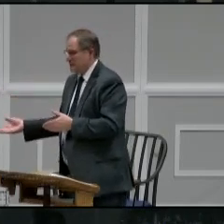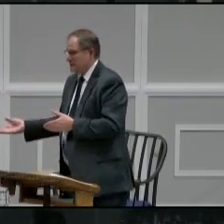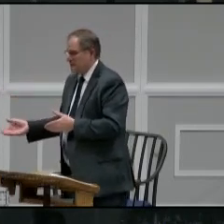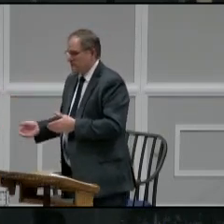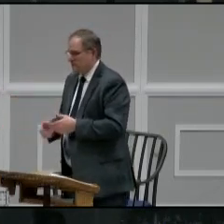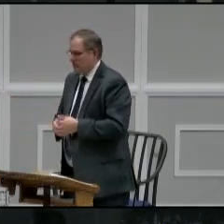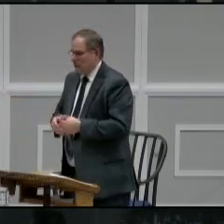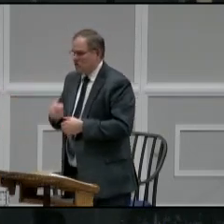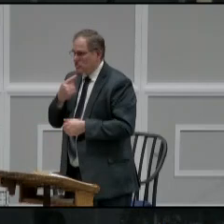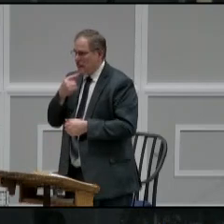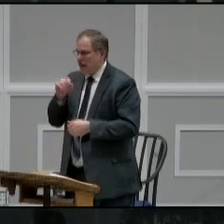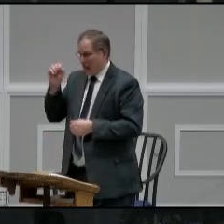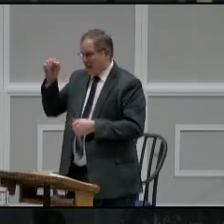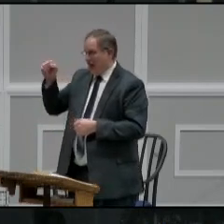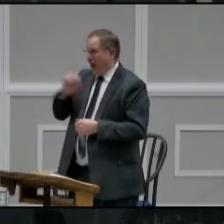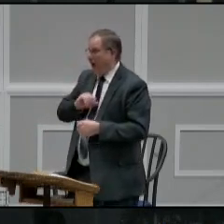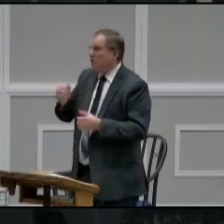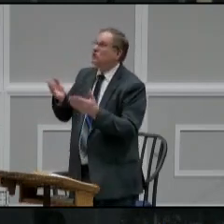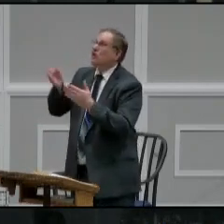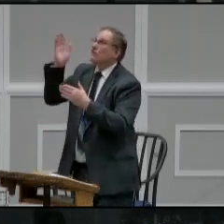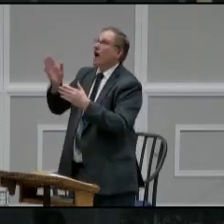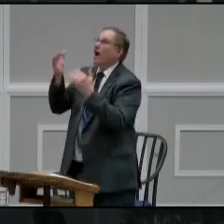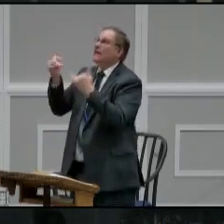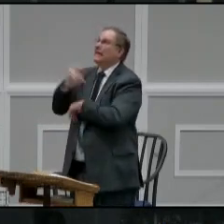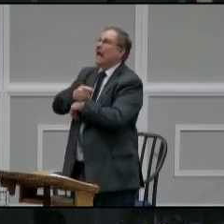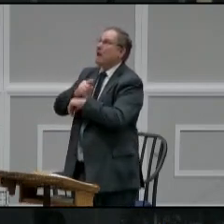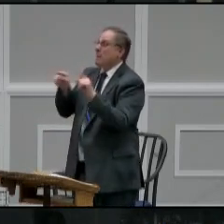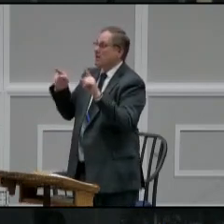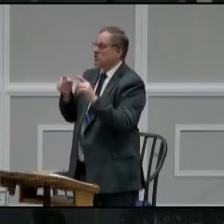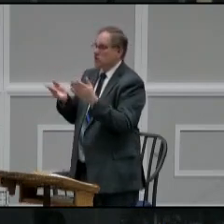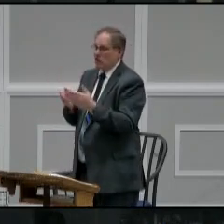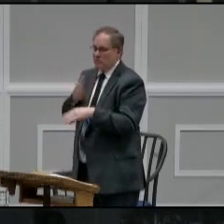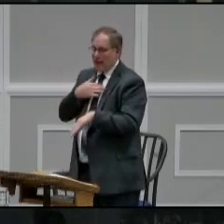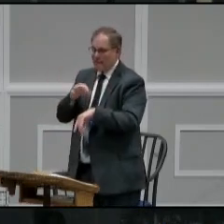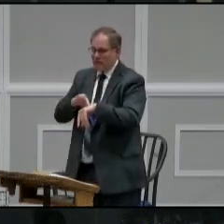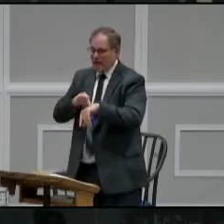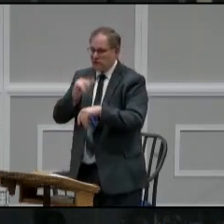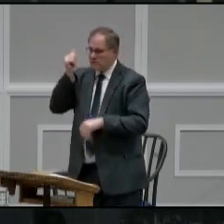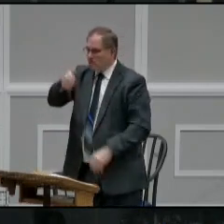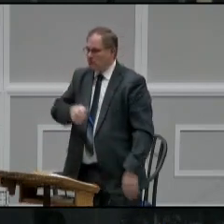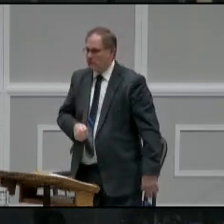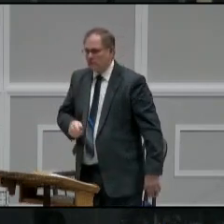can't say, oh, I'm going to serve God today and I'm going to serve my flesh tomorrow. It doesn't work like that.